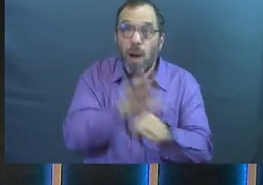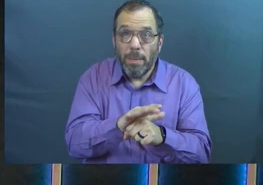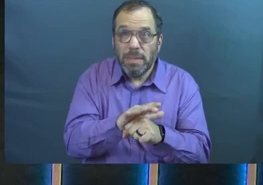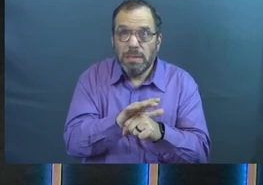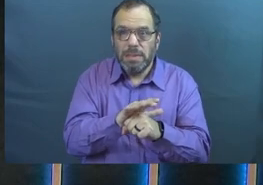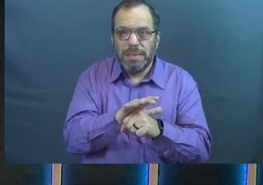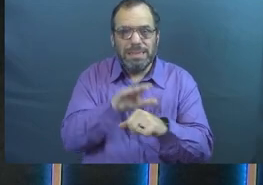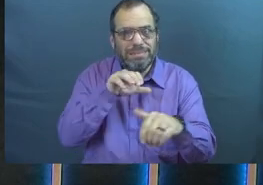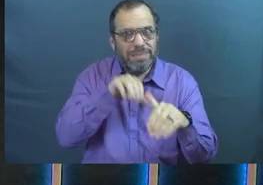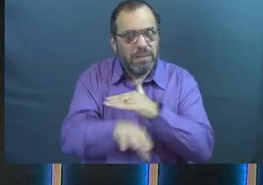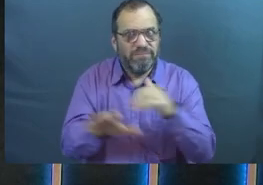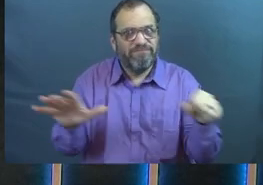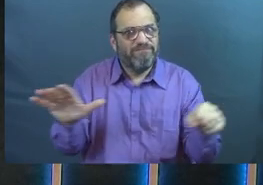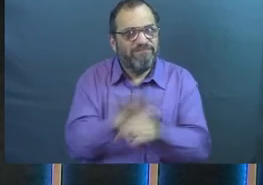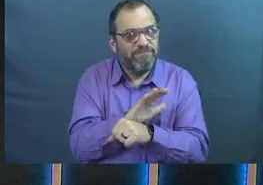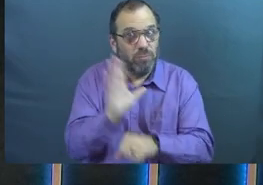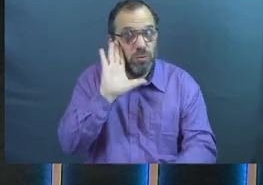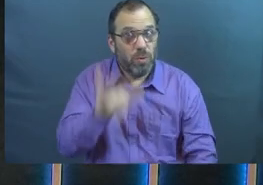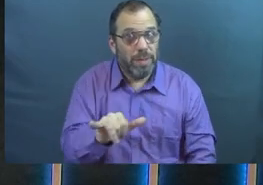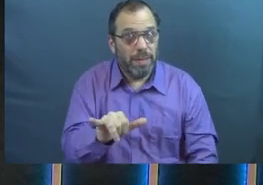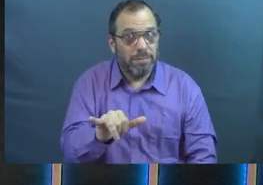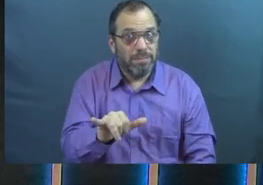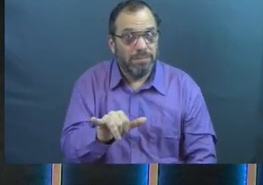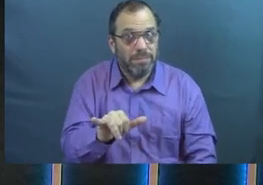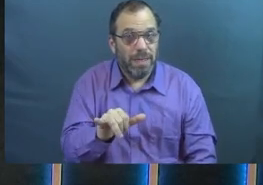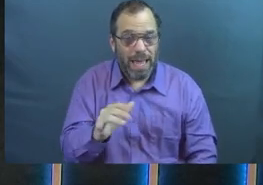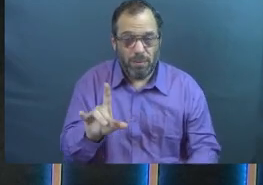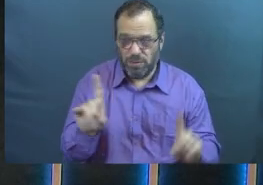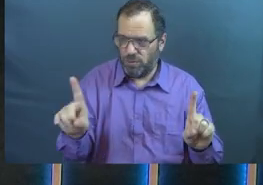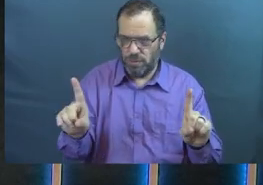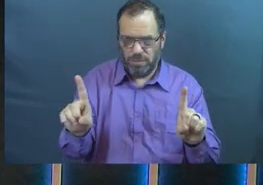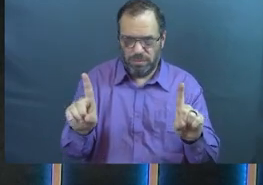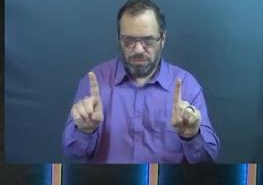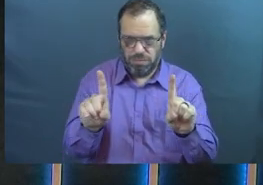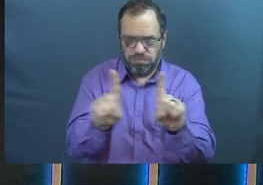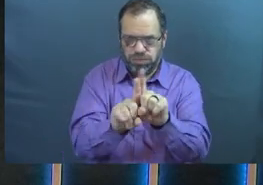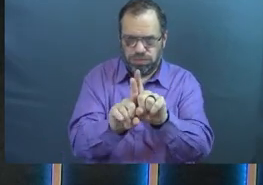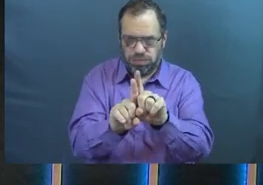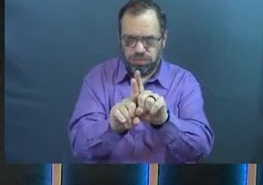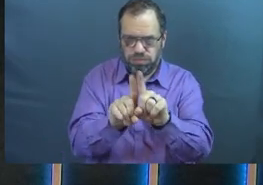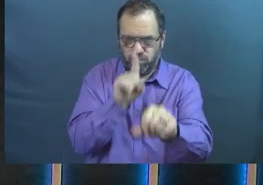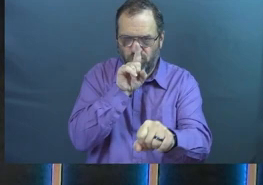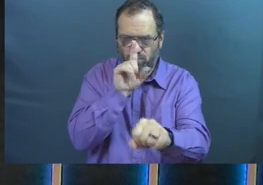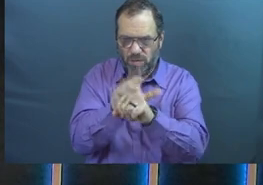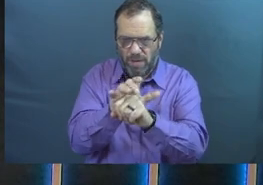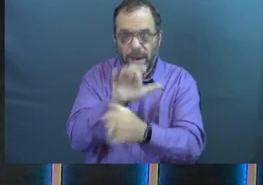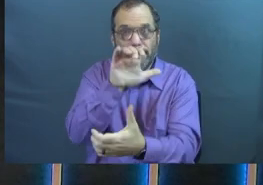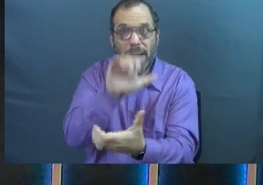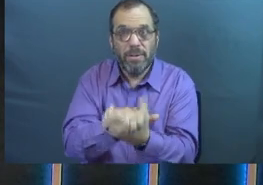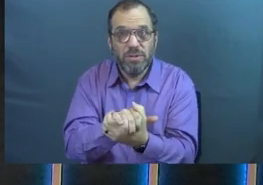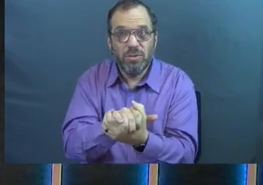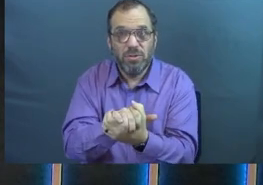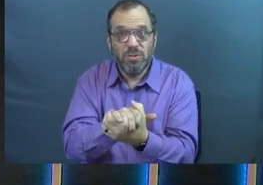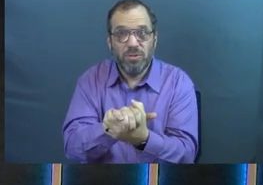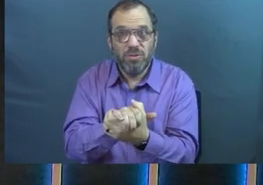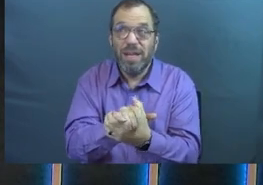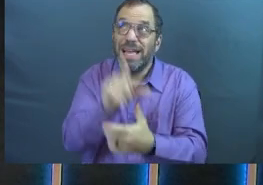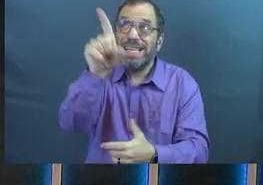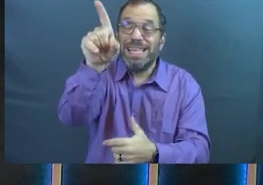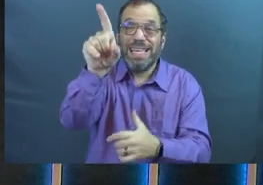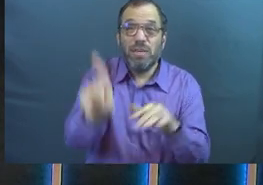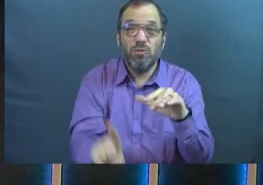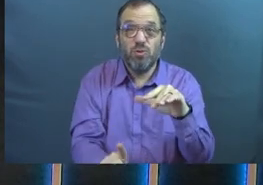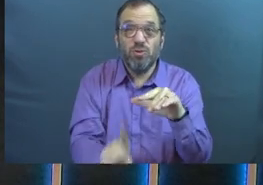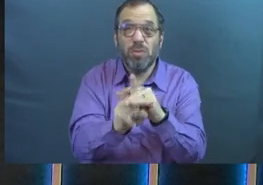fully into no matter what. And when two people make a lifelong covenant of marriage together, he comes